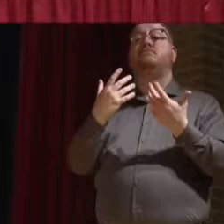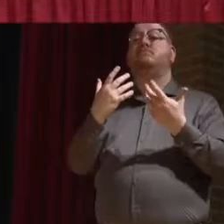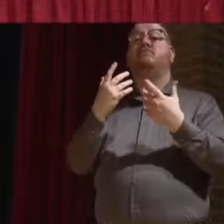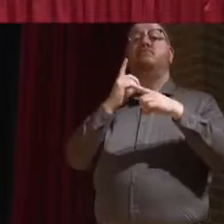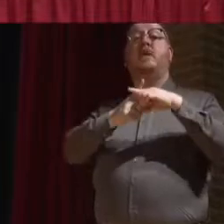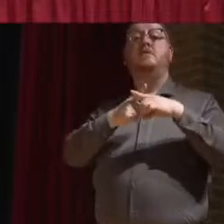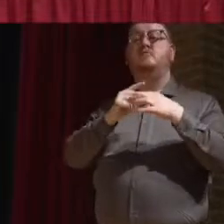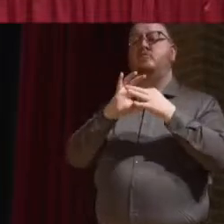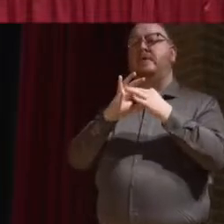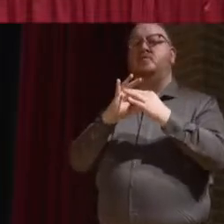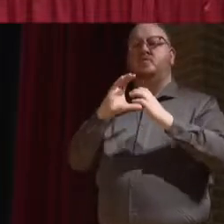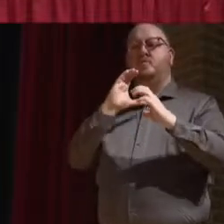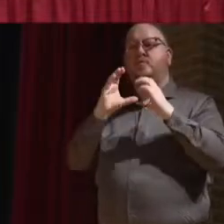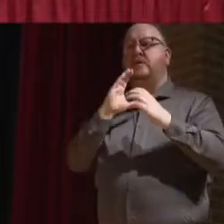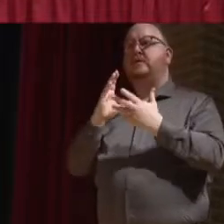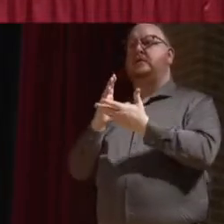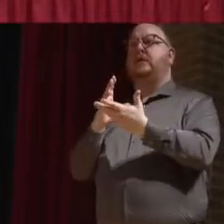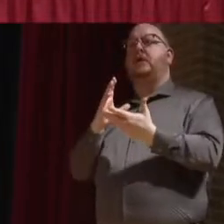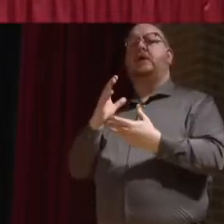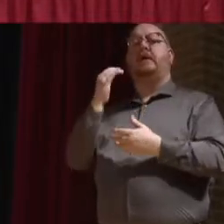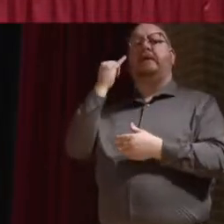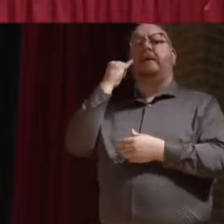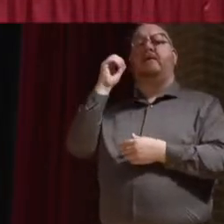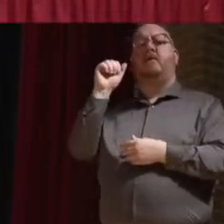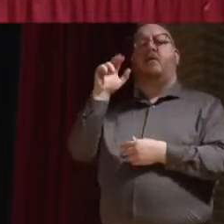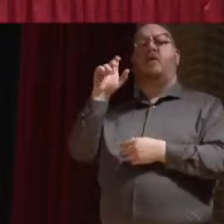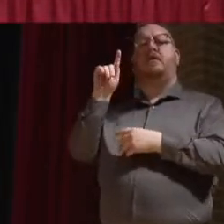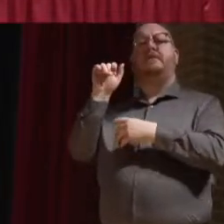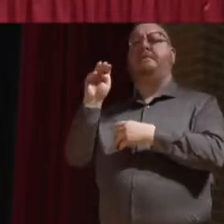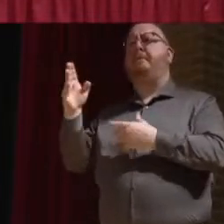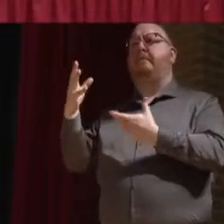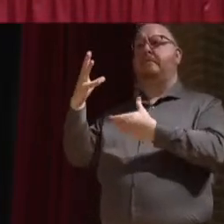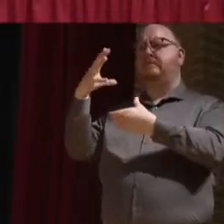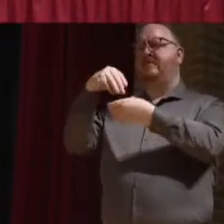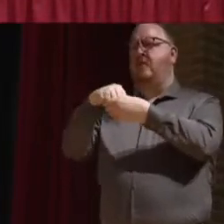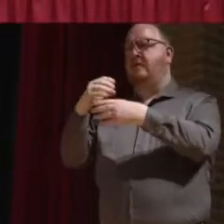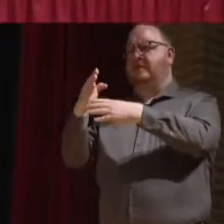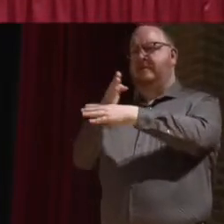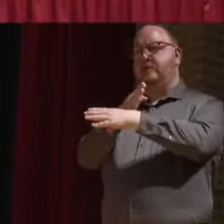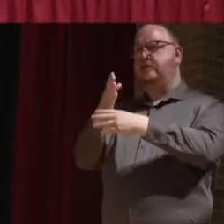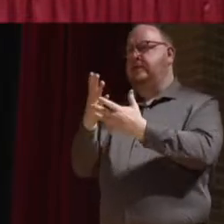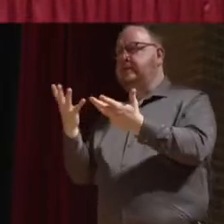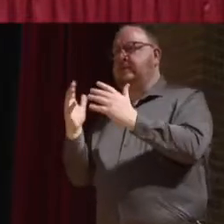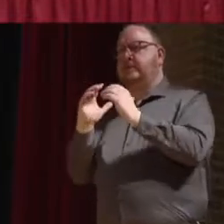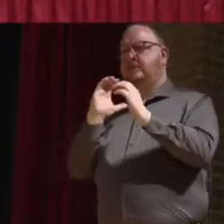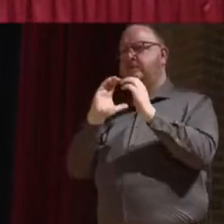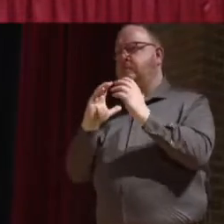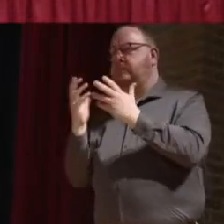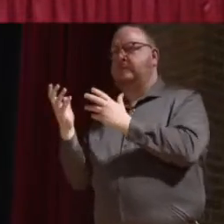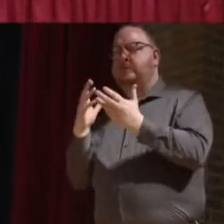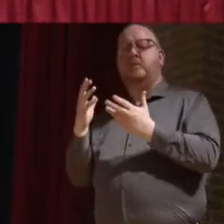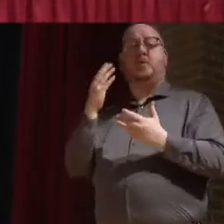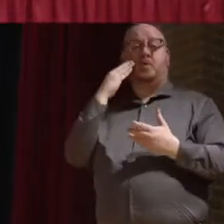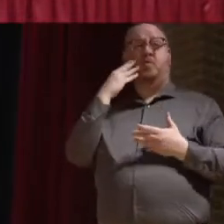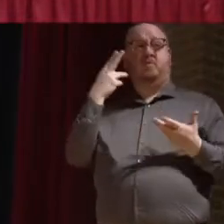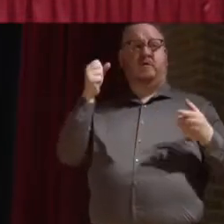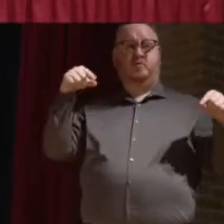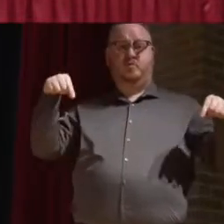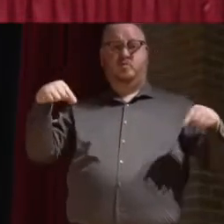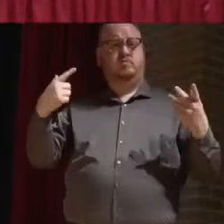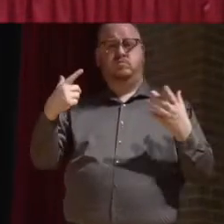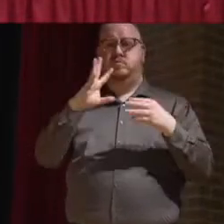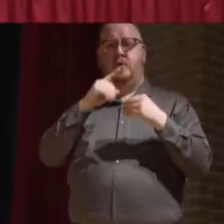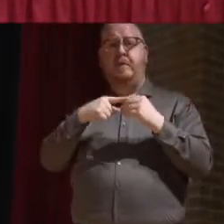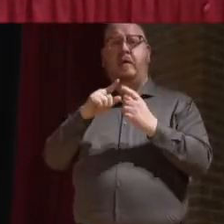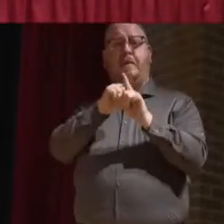just thinking of all the different programs that high schools have, would you pair up mentors? Would you have 2